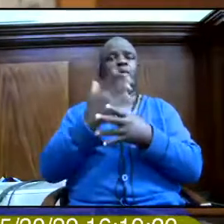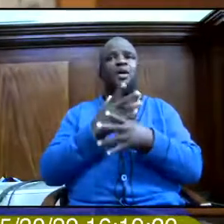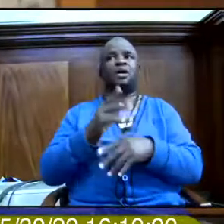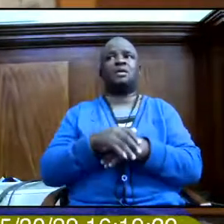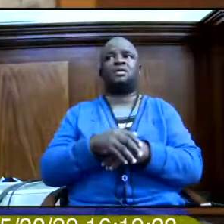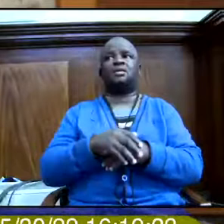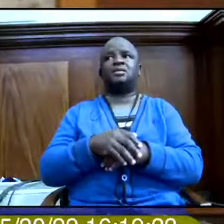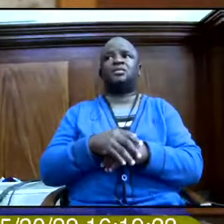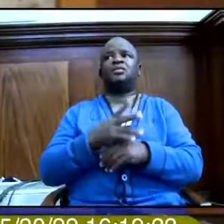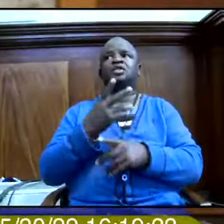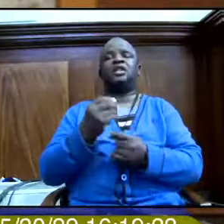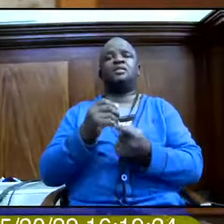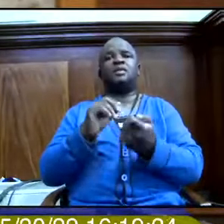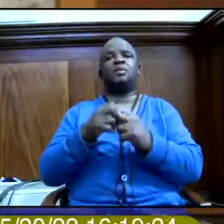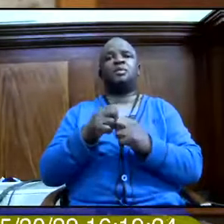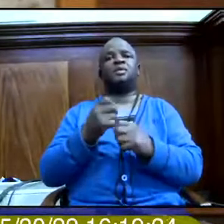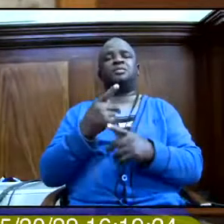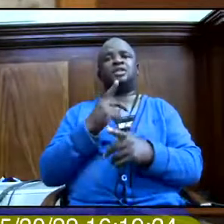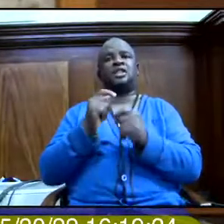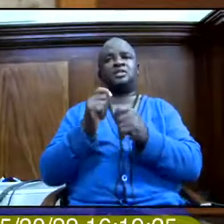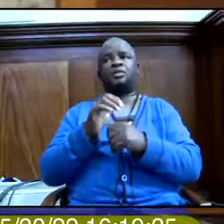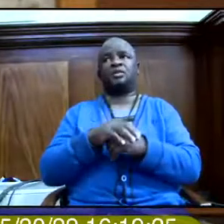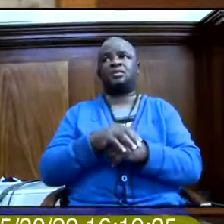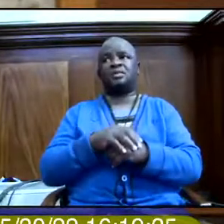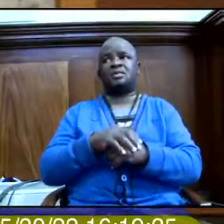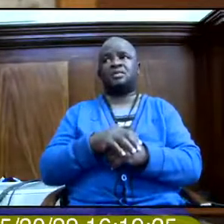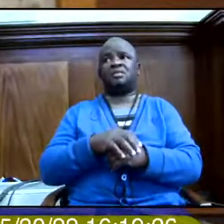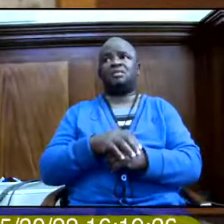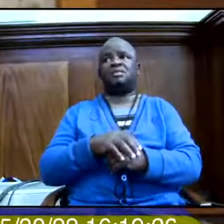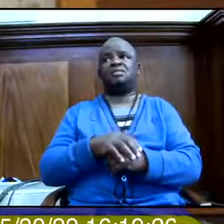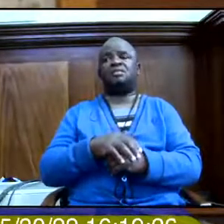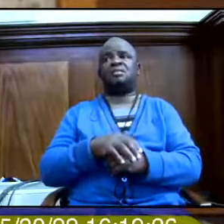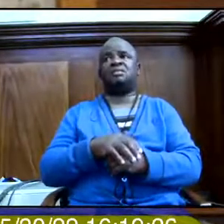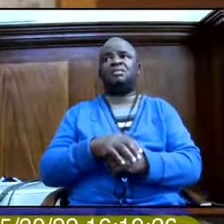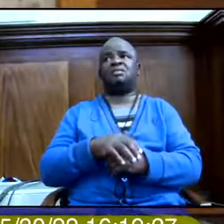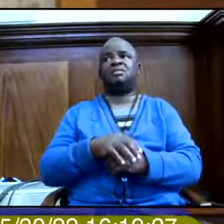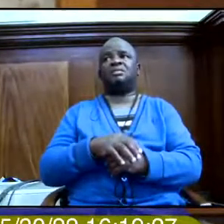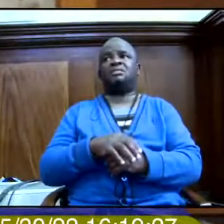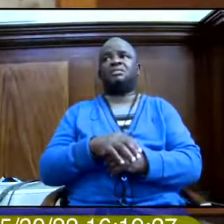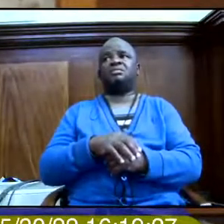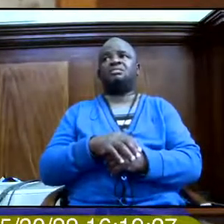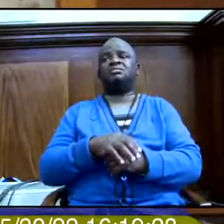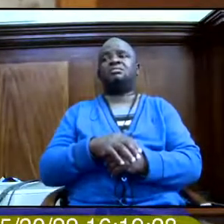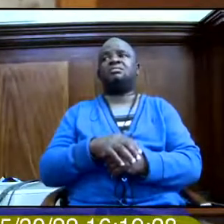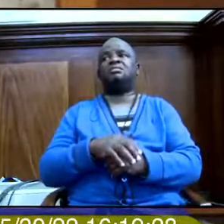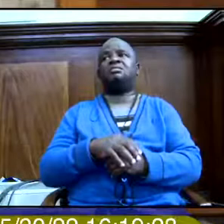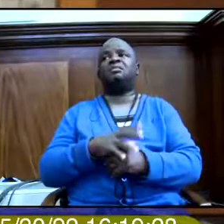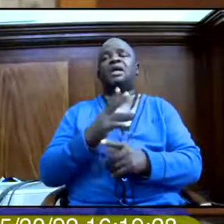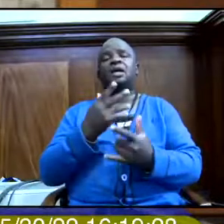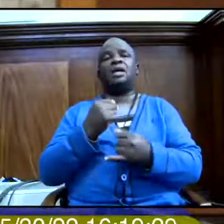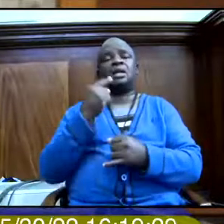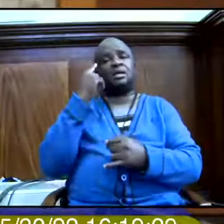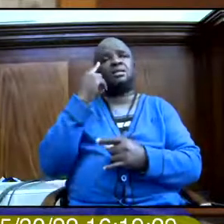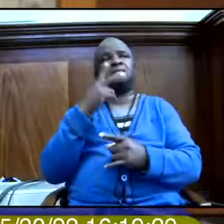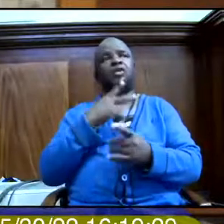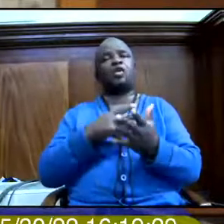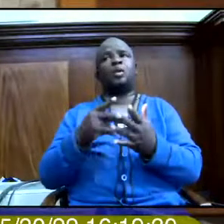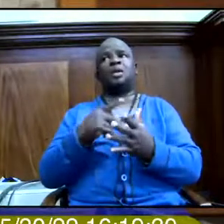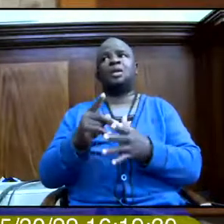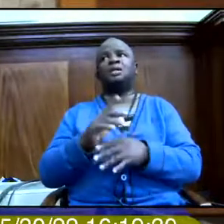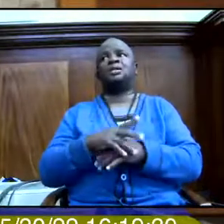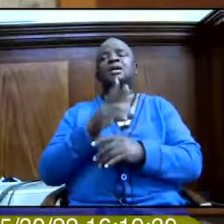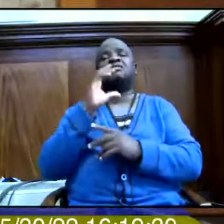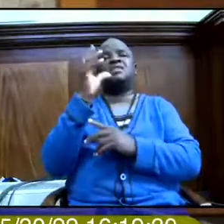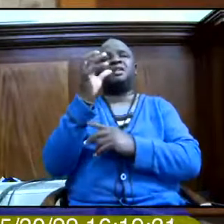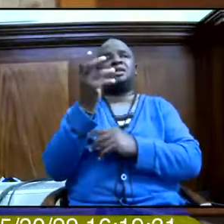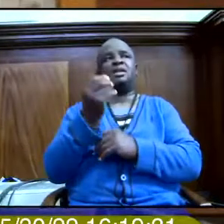an issue of transport majority i think it's a common cause honorable members that free